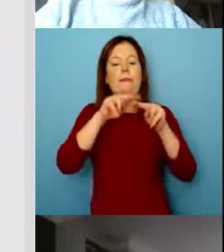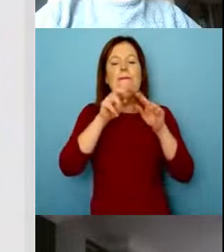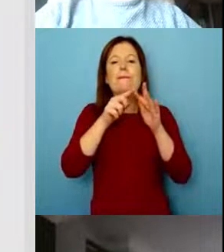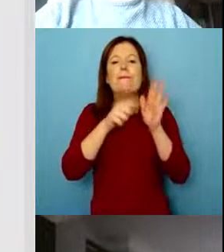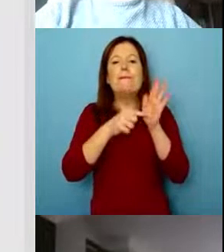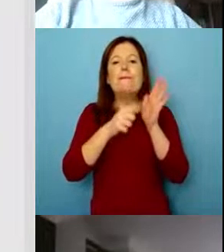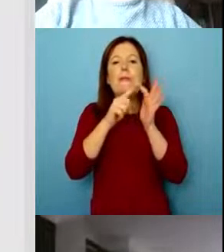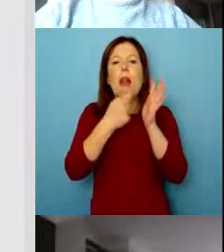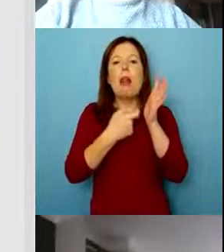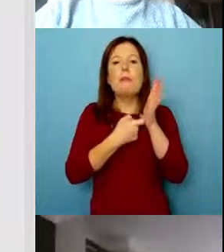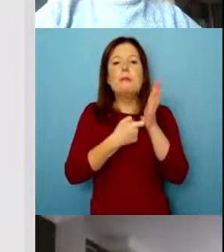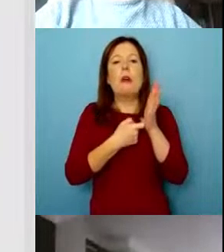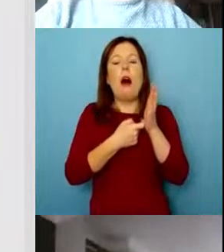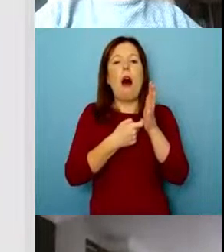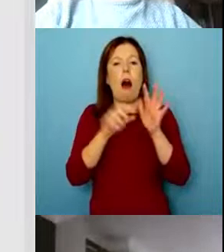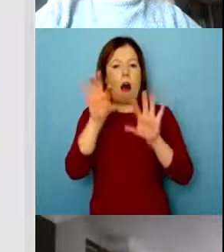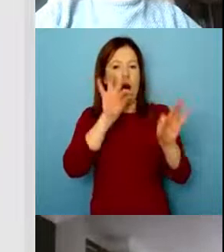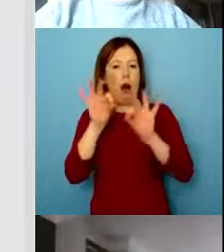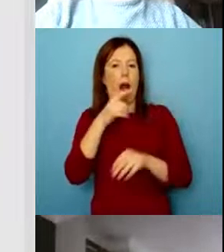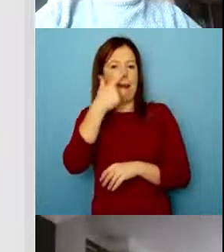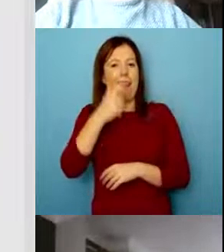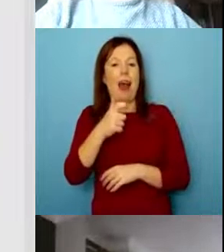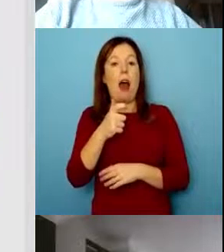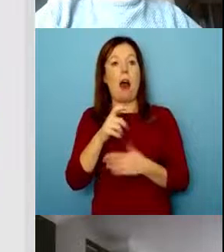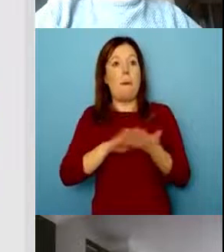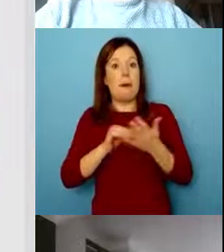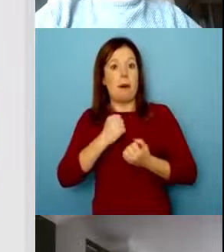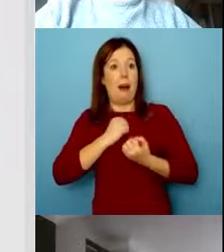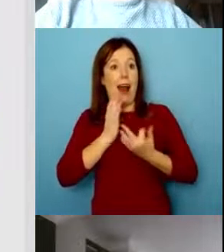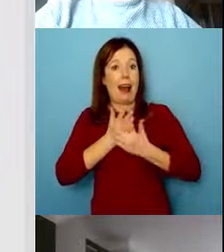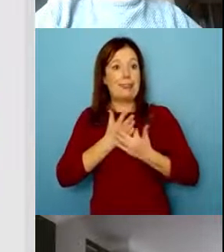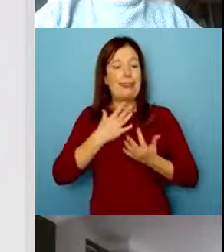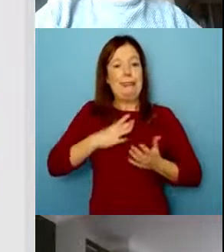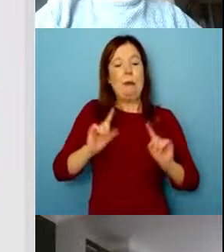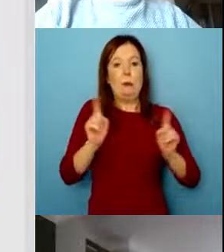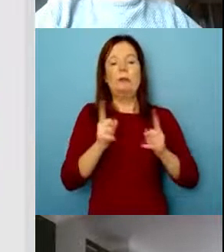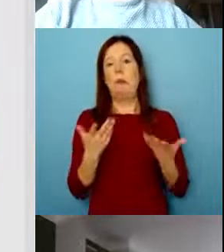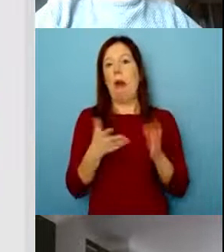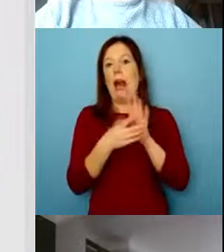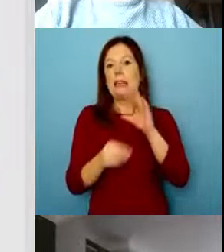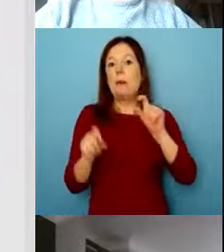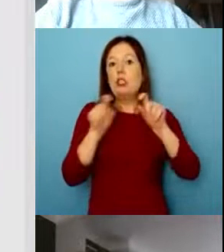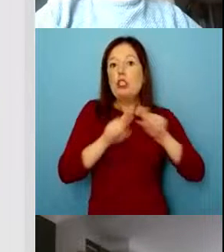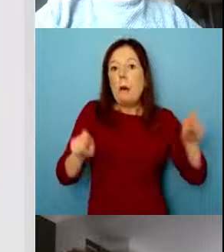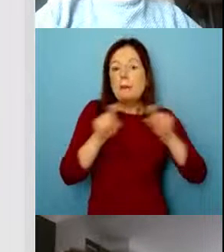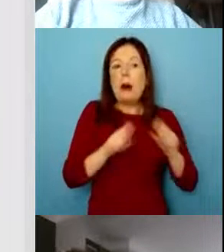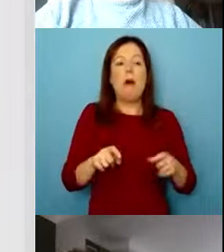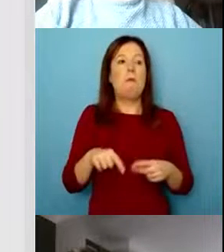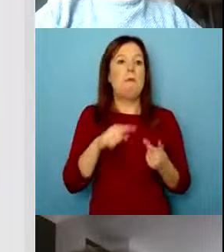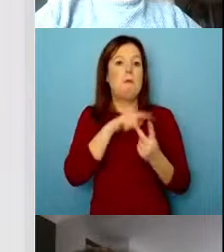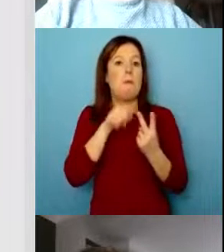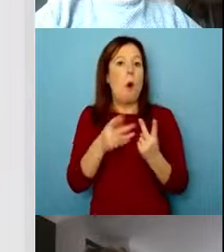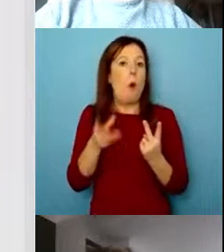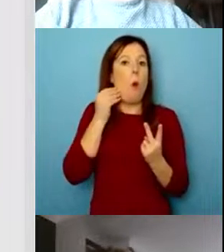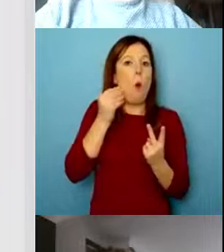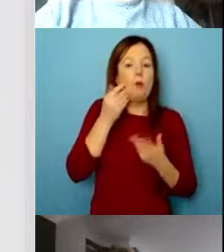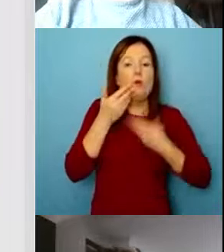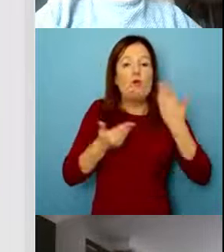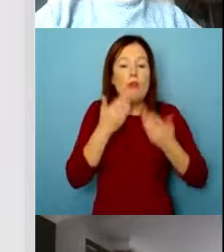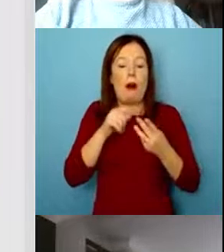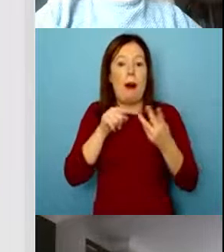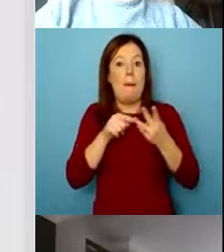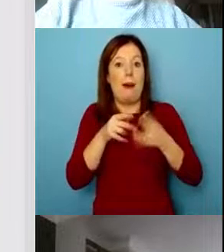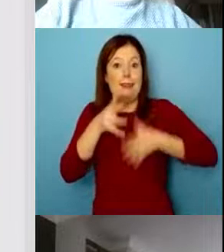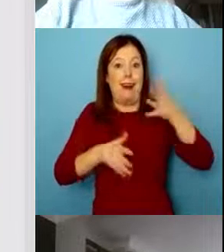based on their accessibility needs. So they can filter it by content that's subtitled, that's audio described, or that's signed.